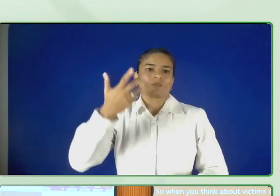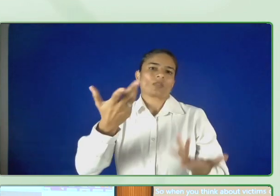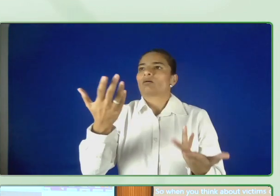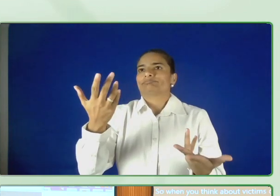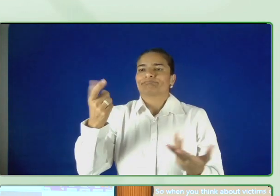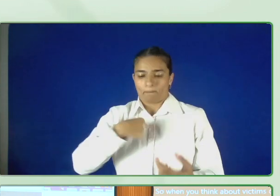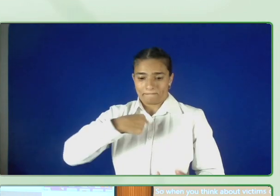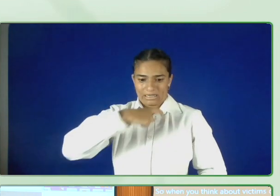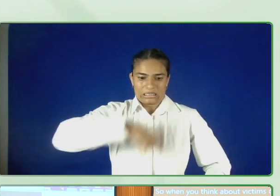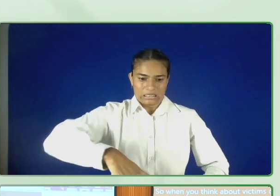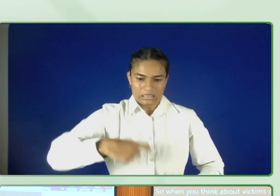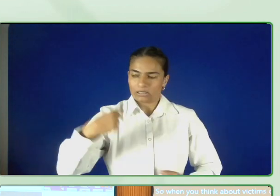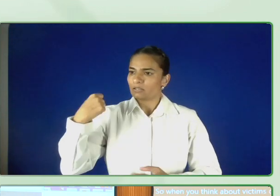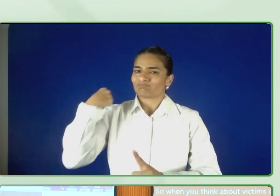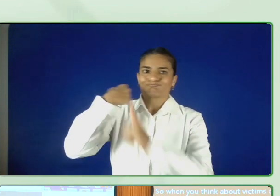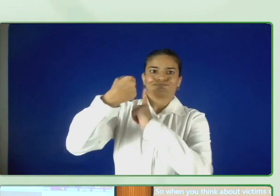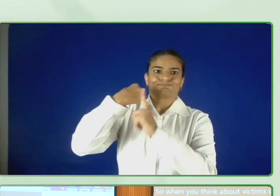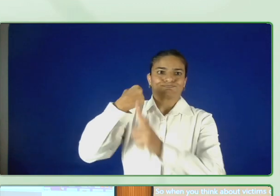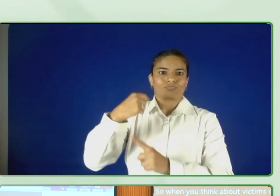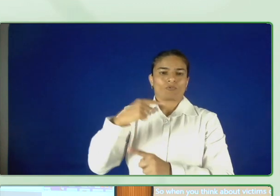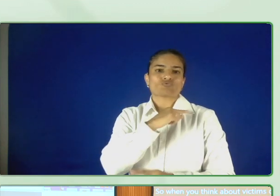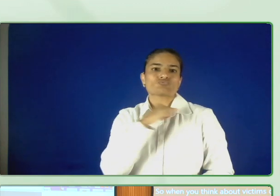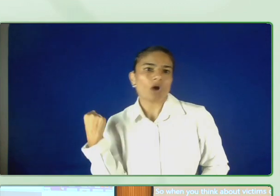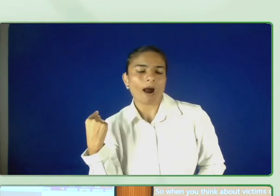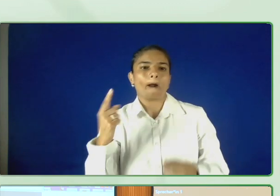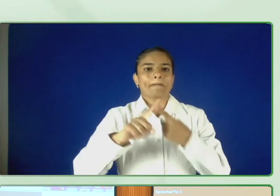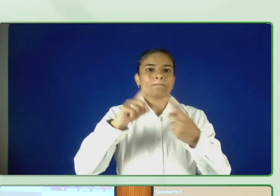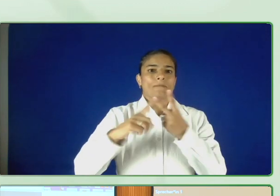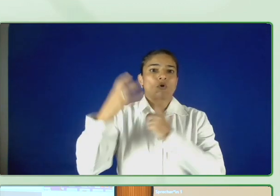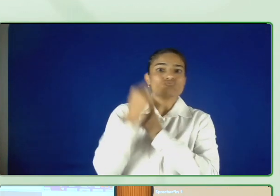rape, victims of family violence and oppression,